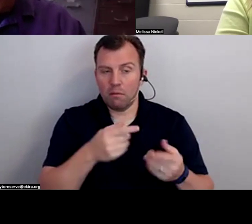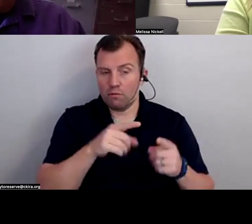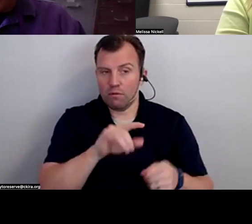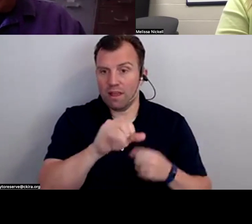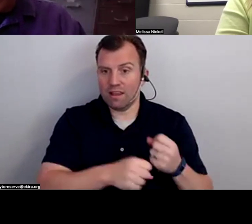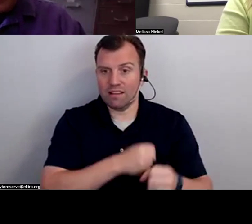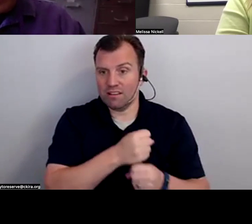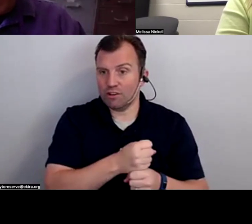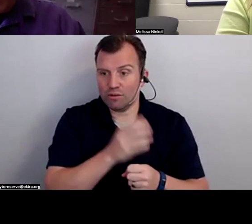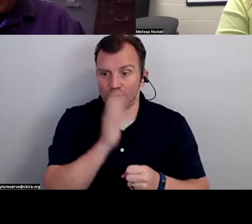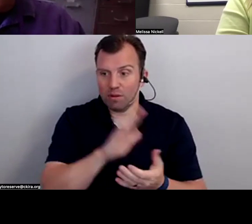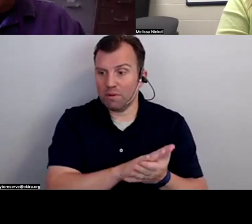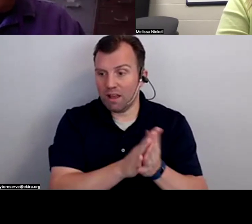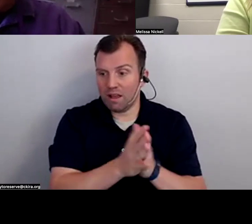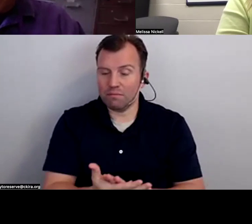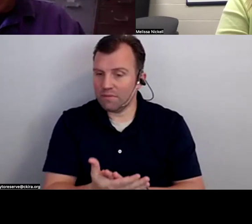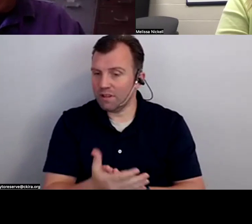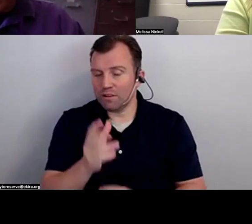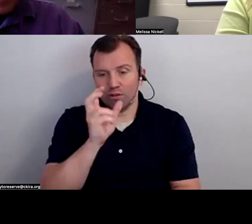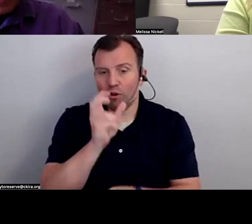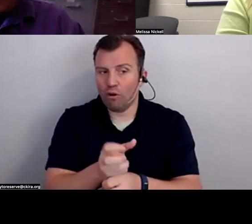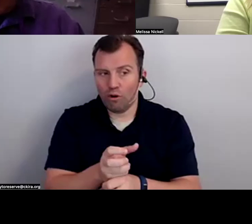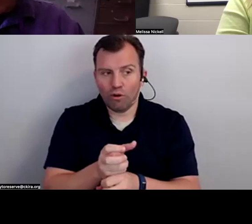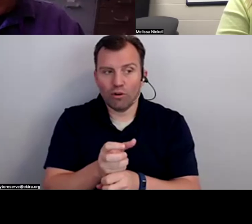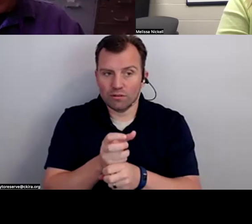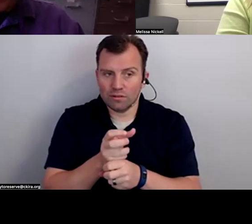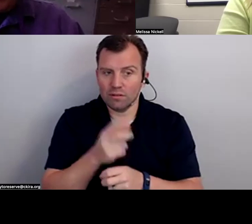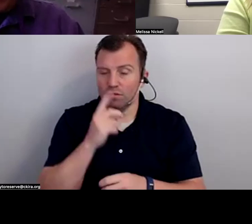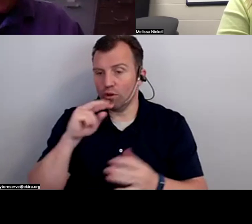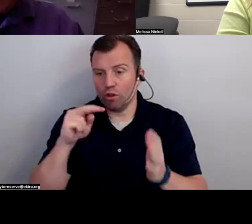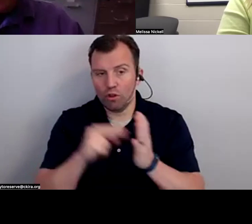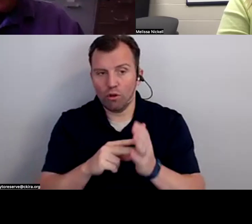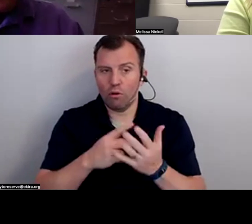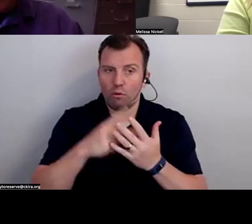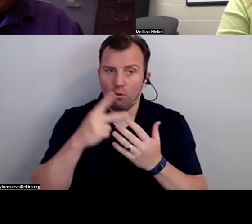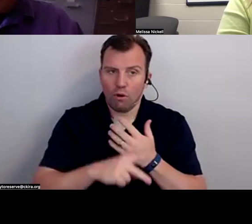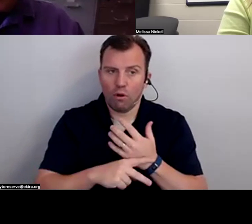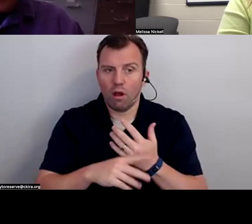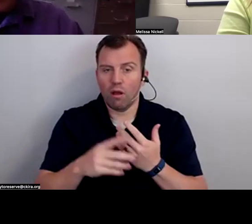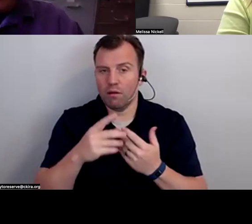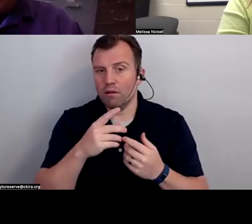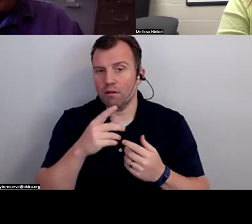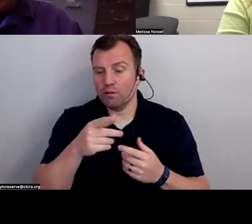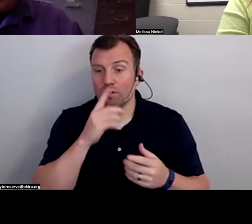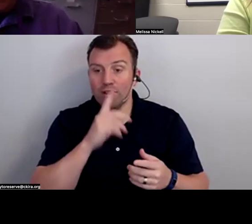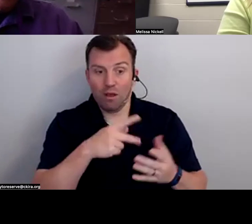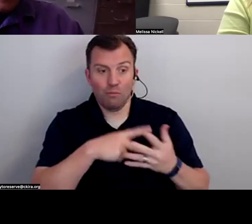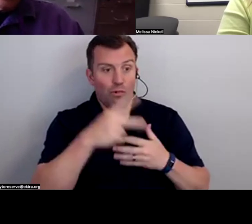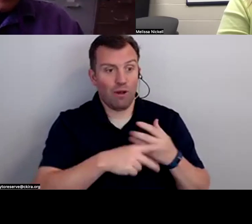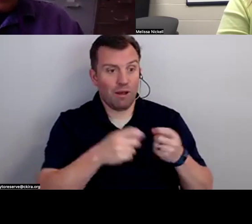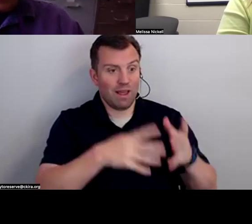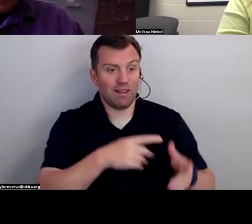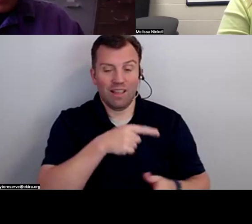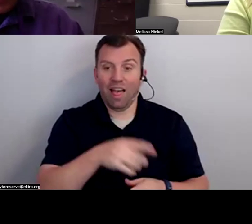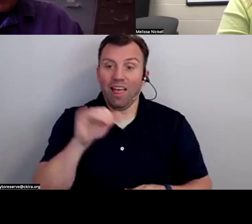You know, I think it's just hard to say. You can talk to program officers, but they're always very cautious about trying to say, oh, this